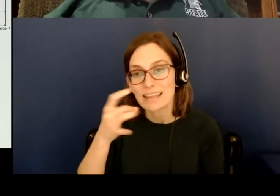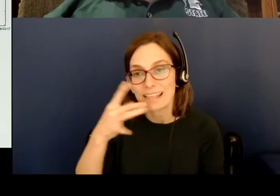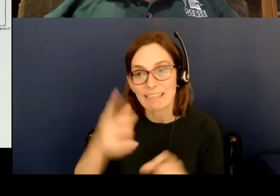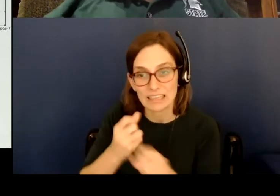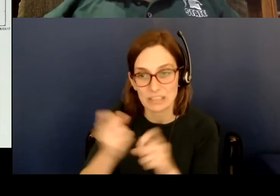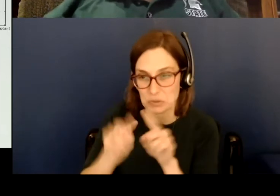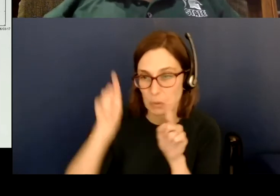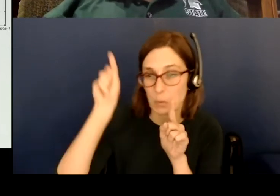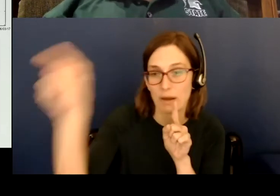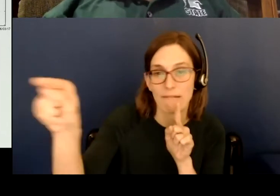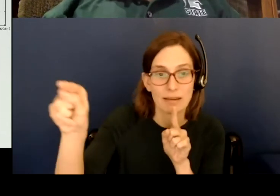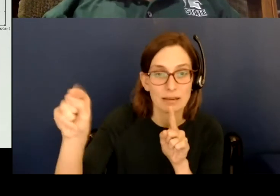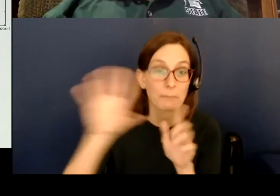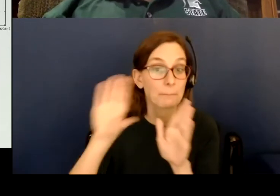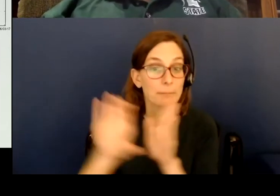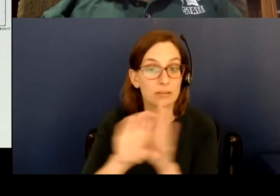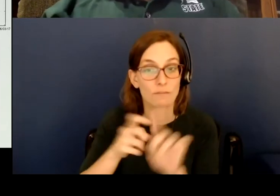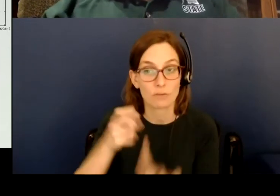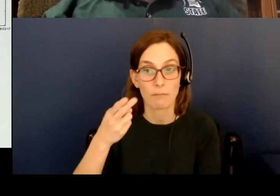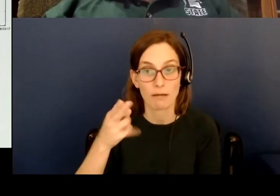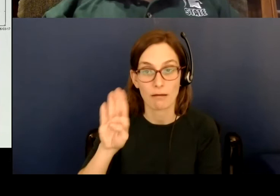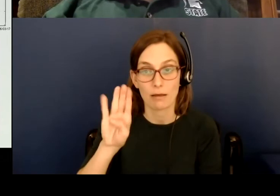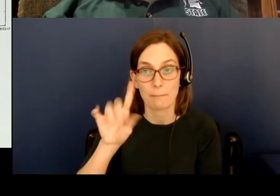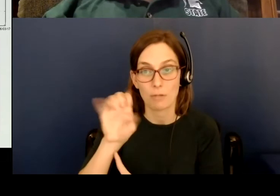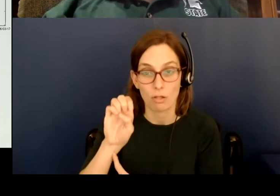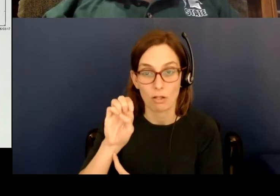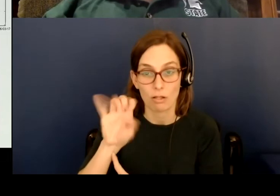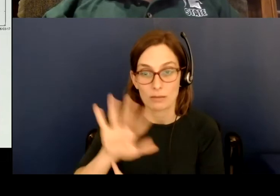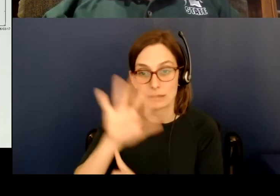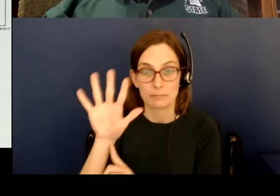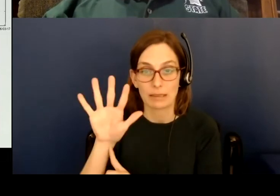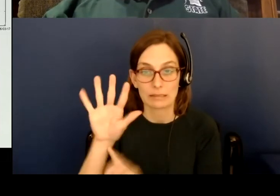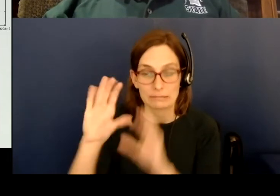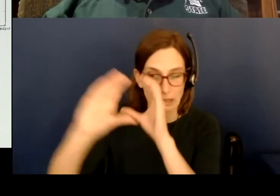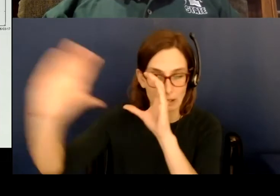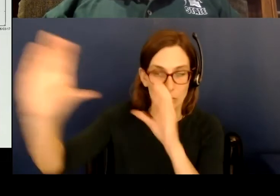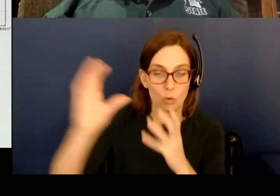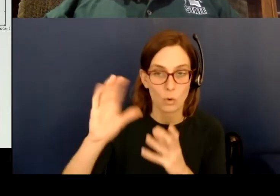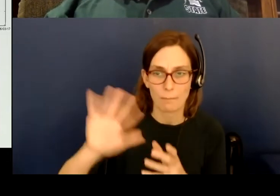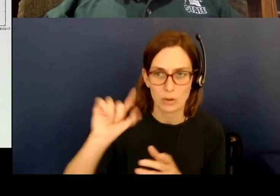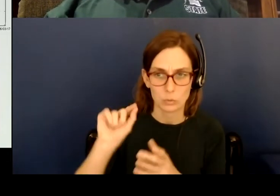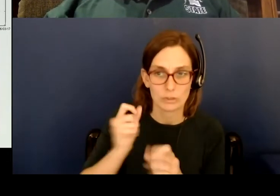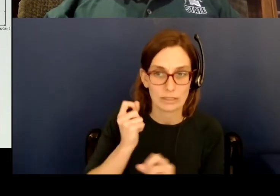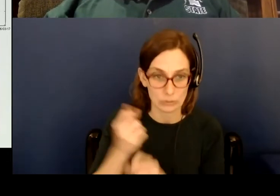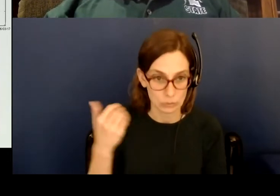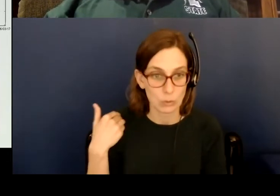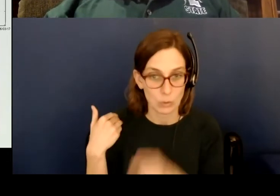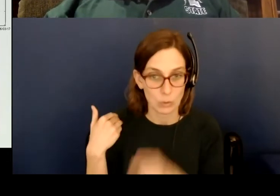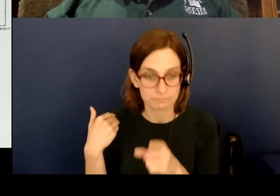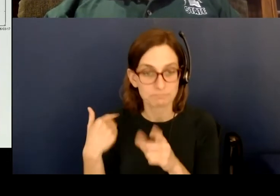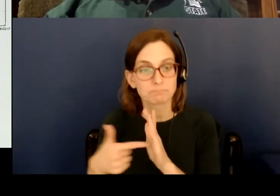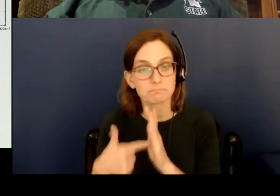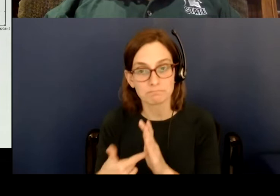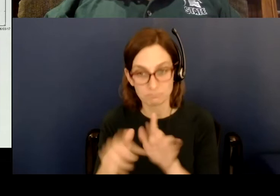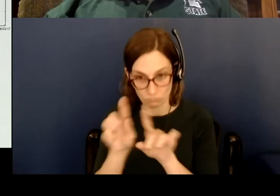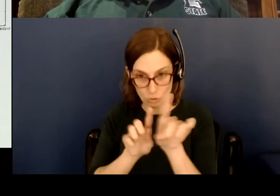Here's a nice image from Hubble, the Hubble Space Telescope, about 20 years ago. And it shows that the